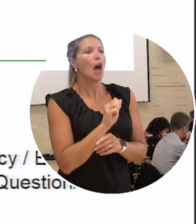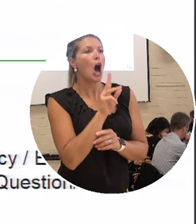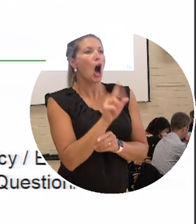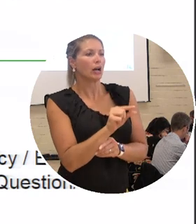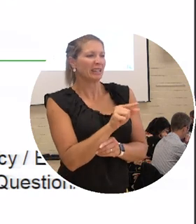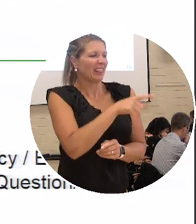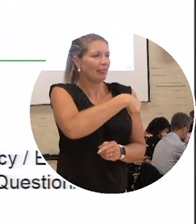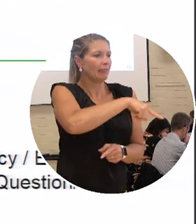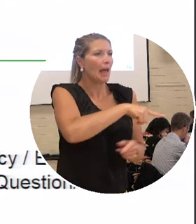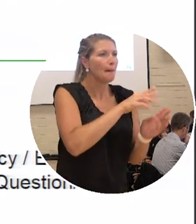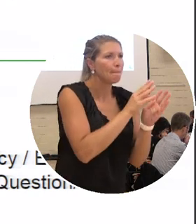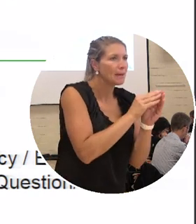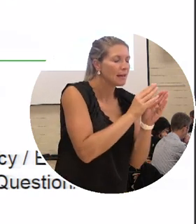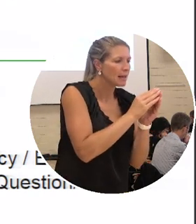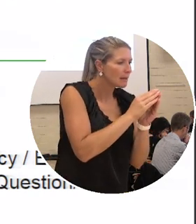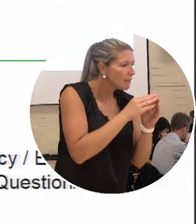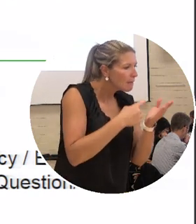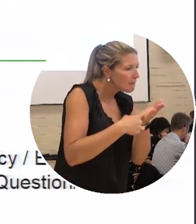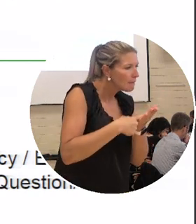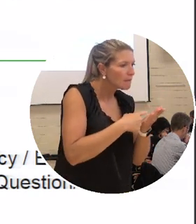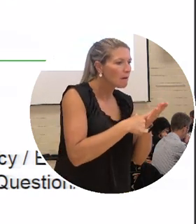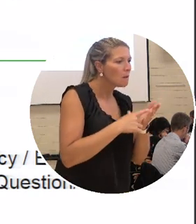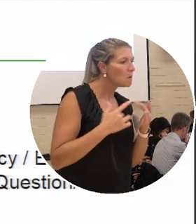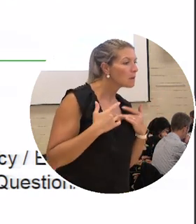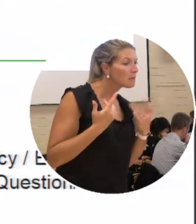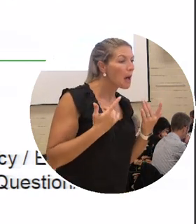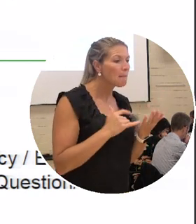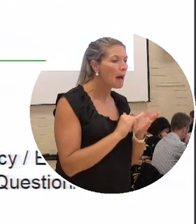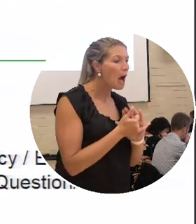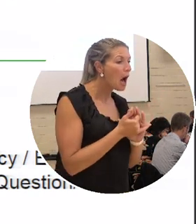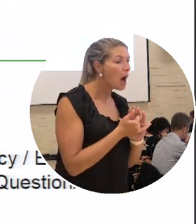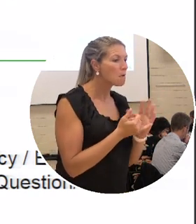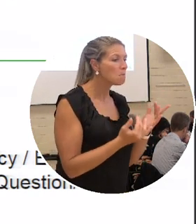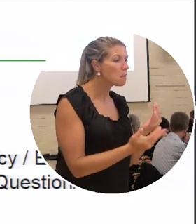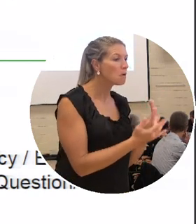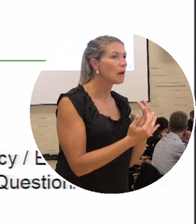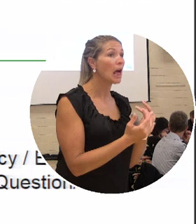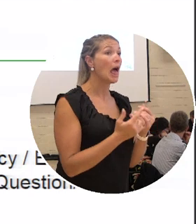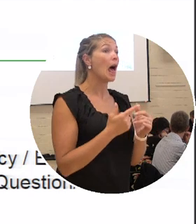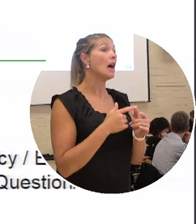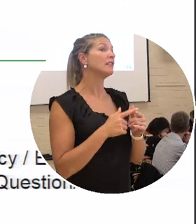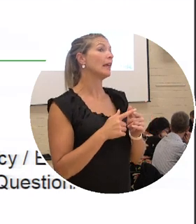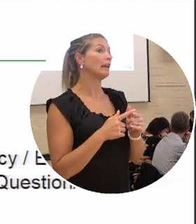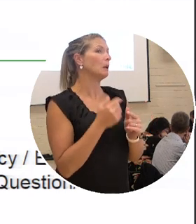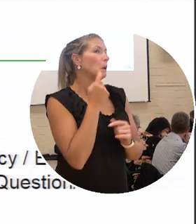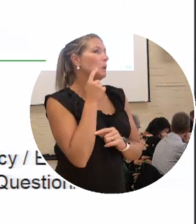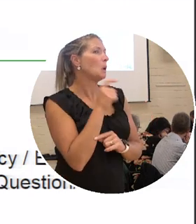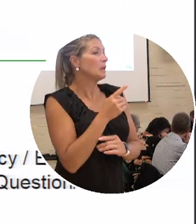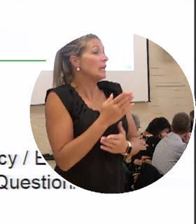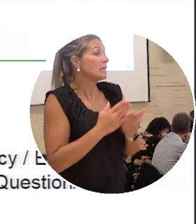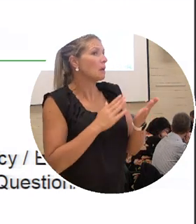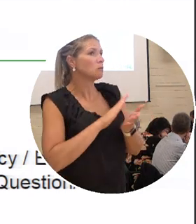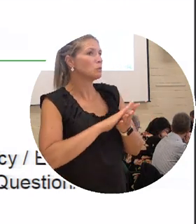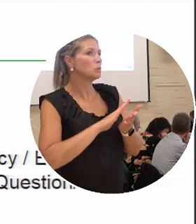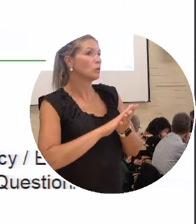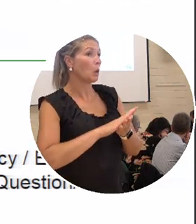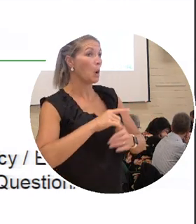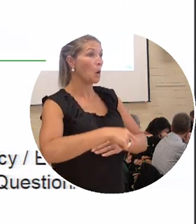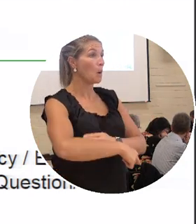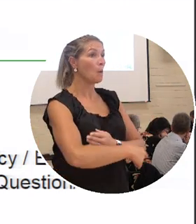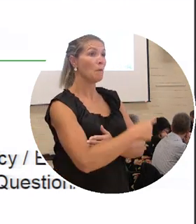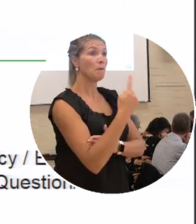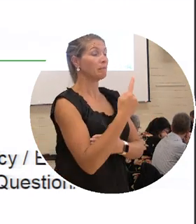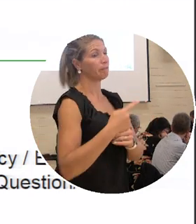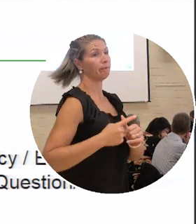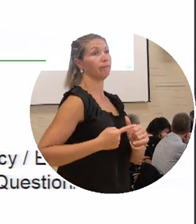week, where all the phase two schools, of course, delayed their opening for a couple of days to go through our responsive teaching and learning policy,